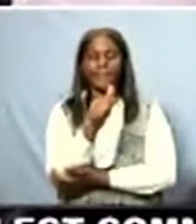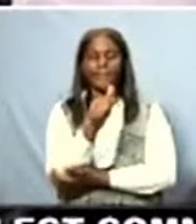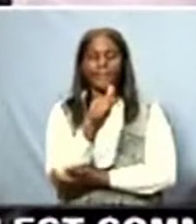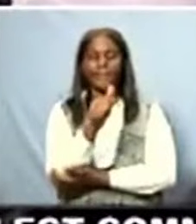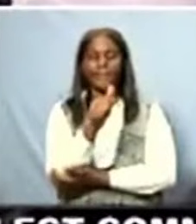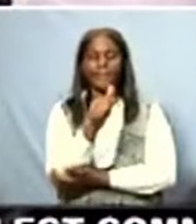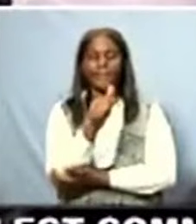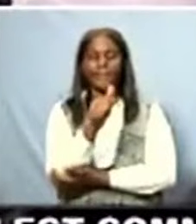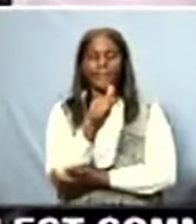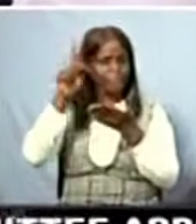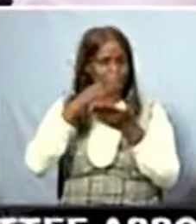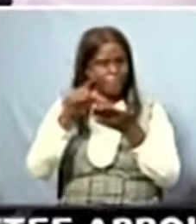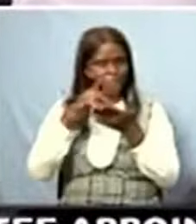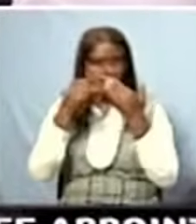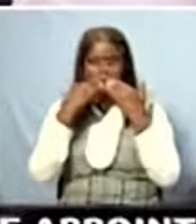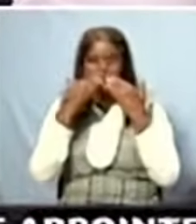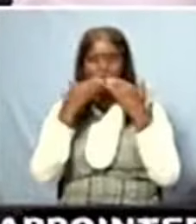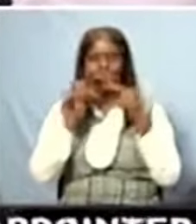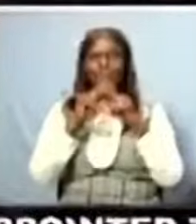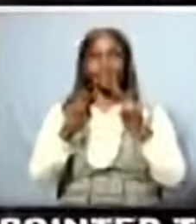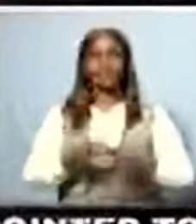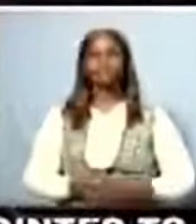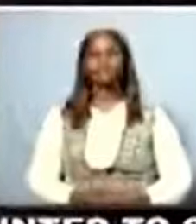of political parties. Thank you, Chair.